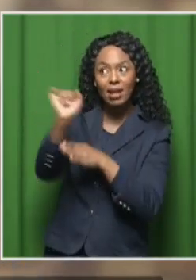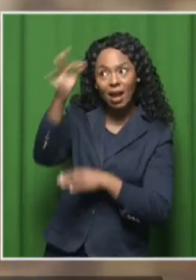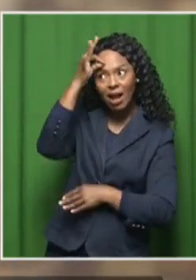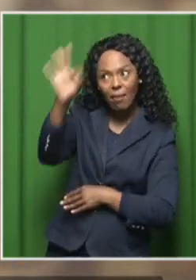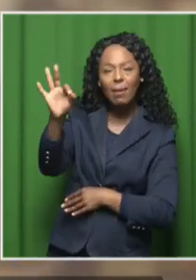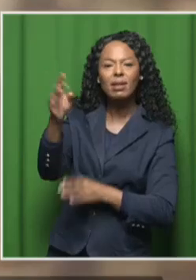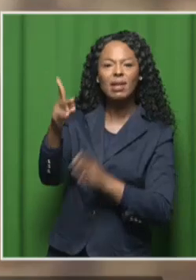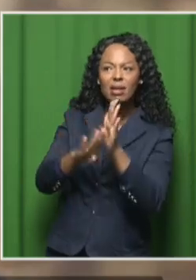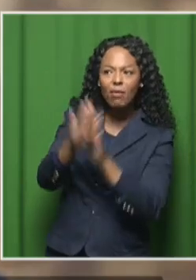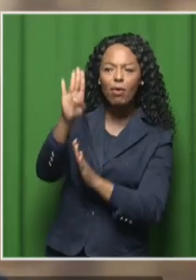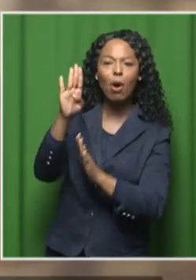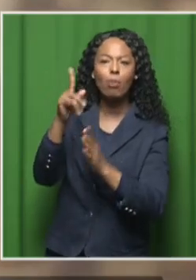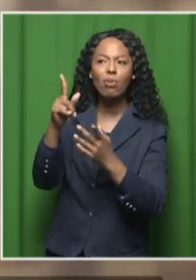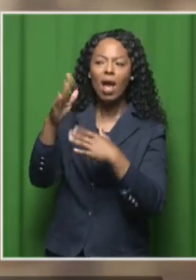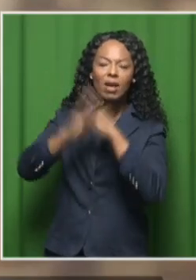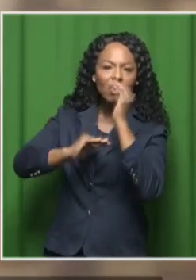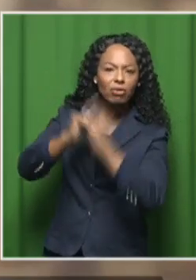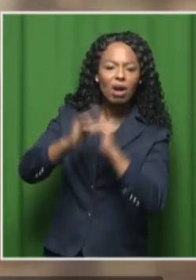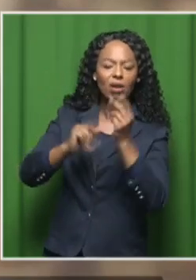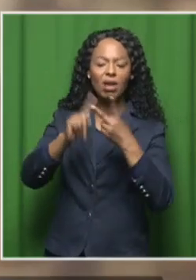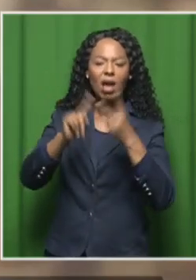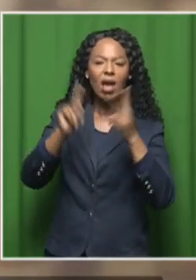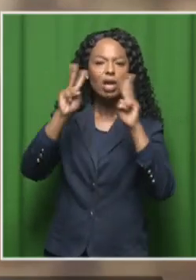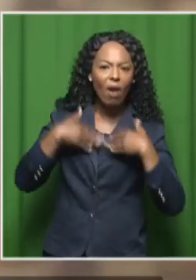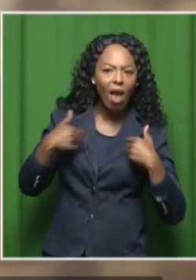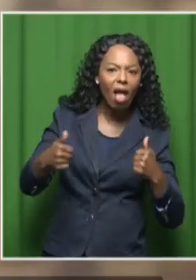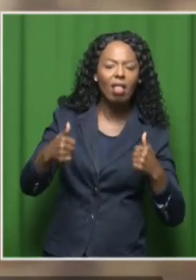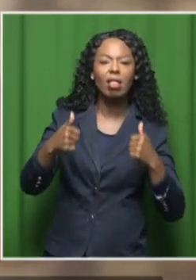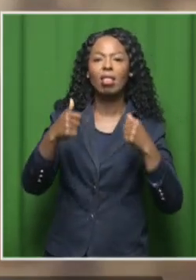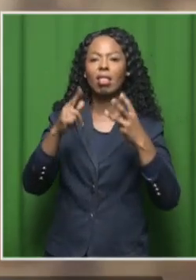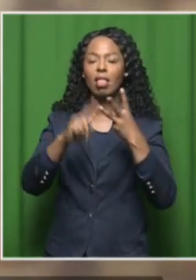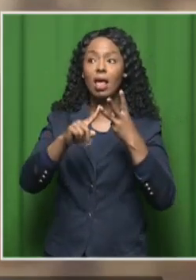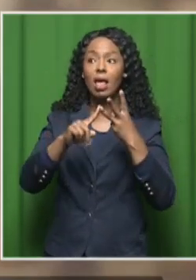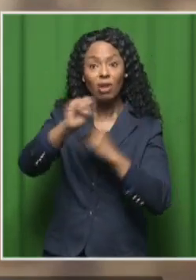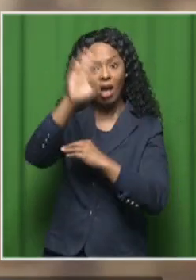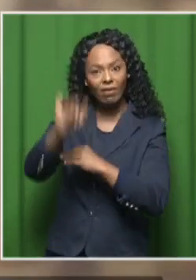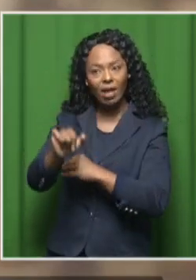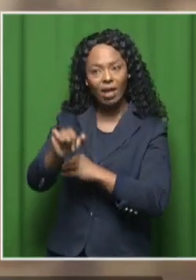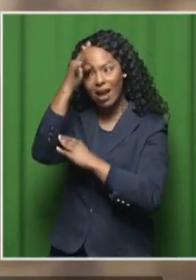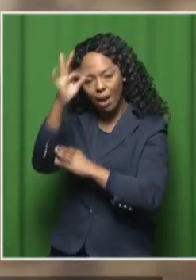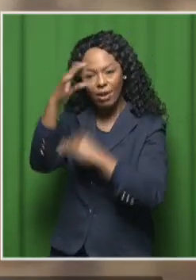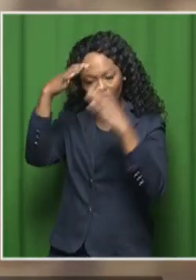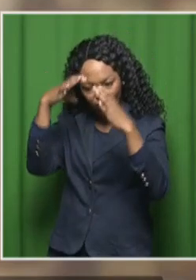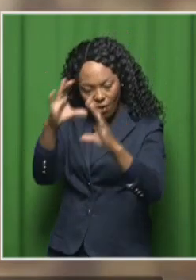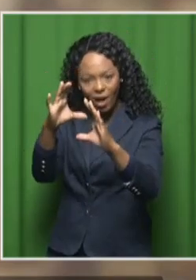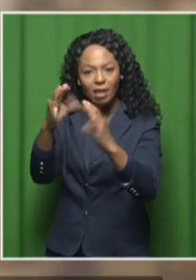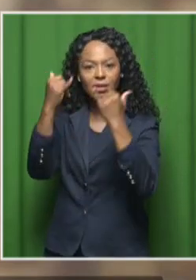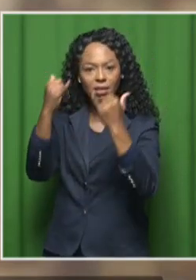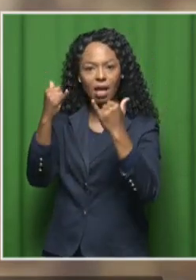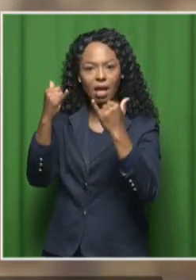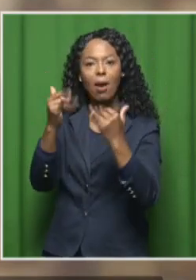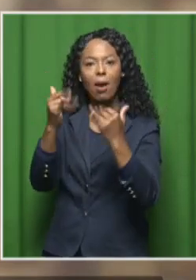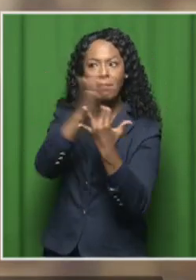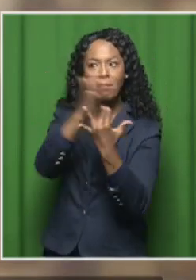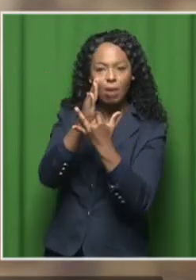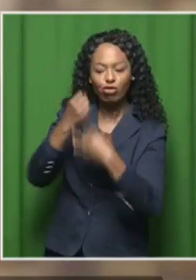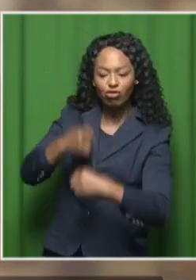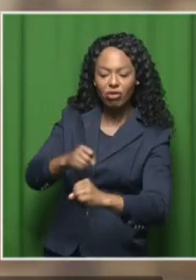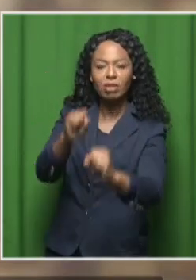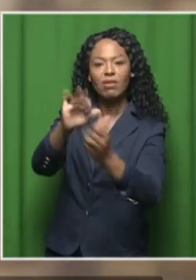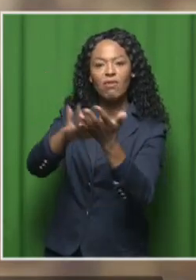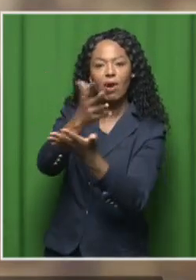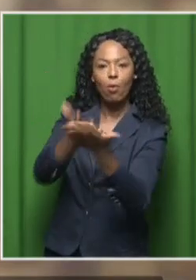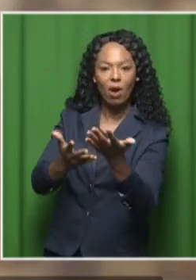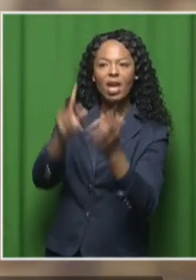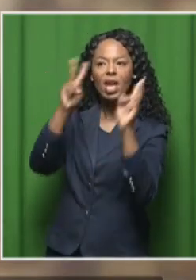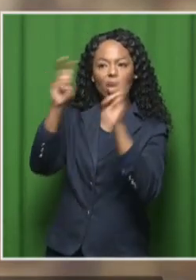plans on maybe infrastructure, healthcare, and currently the South African government is focused on aligning its medium strategic framework on